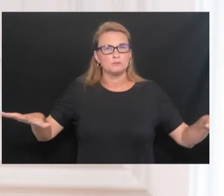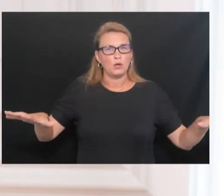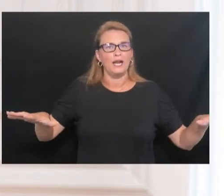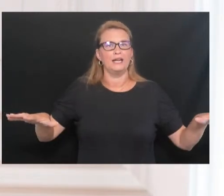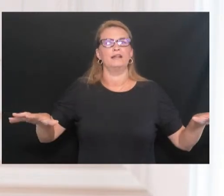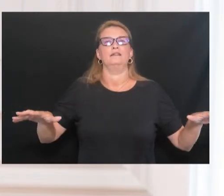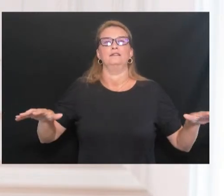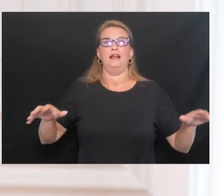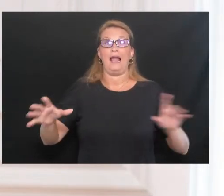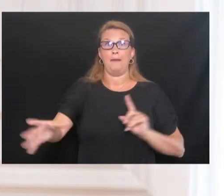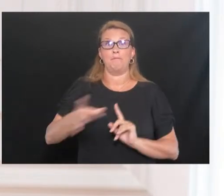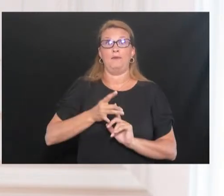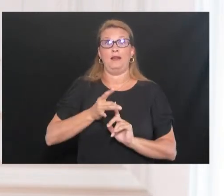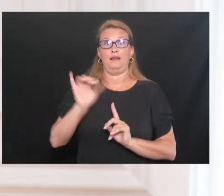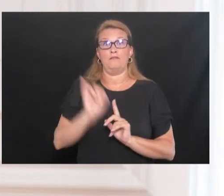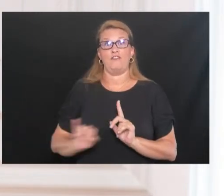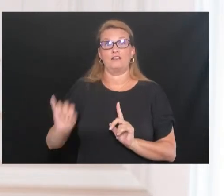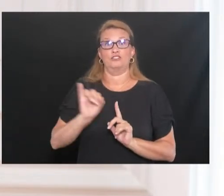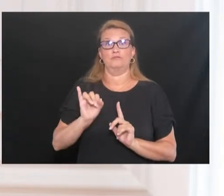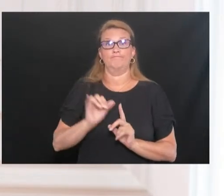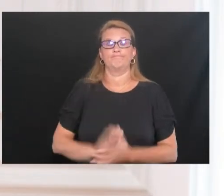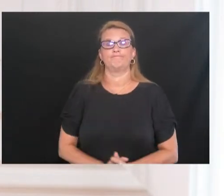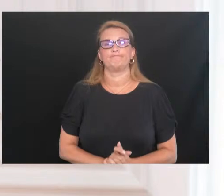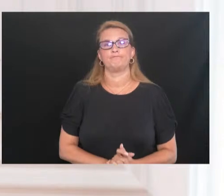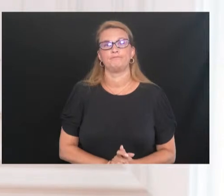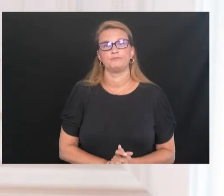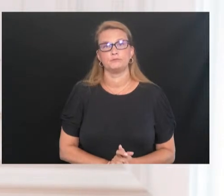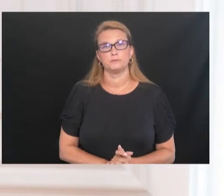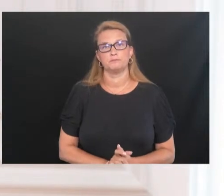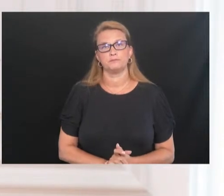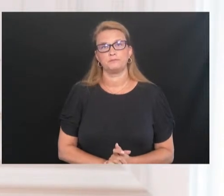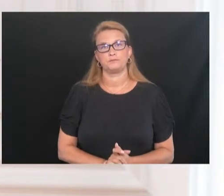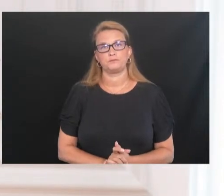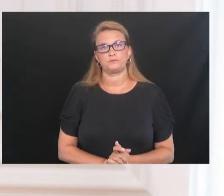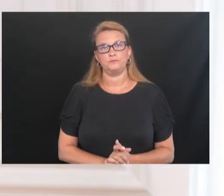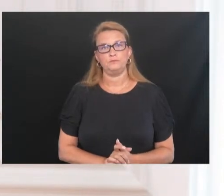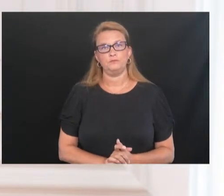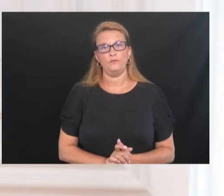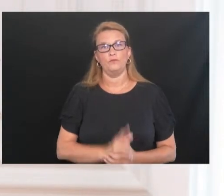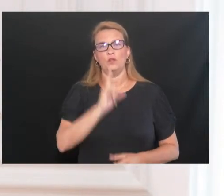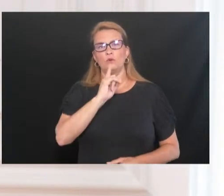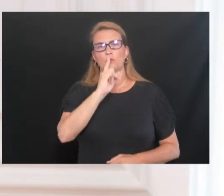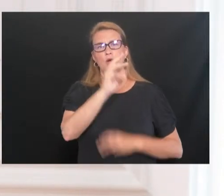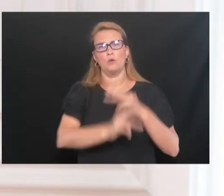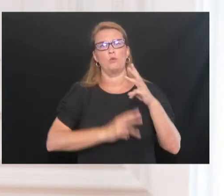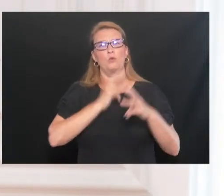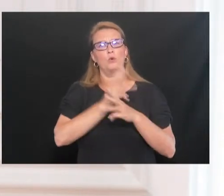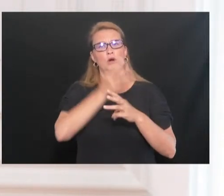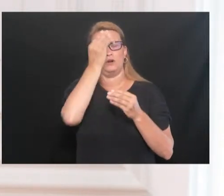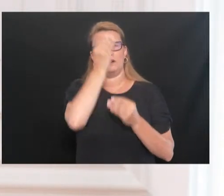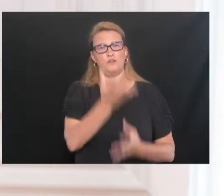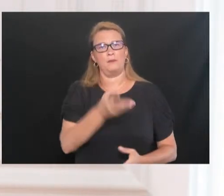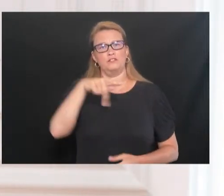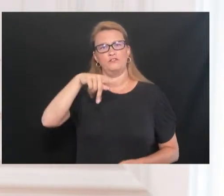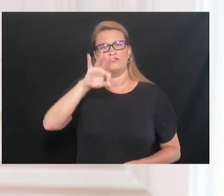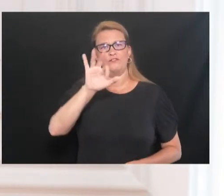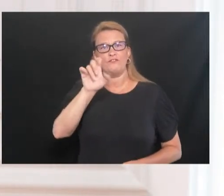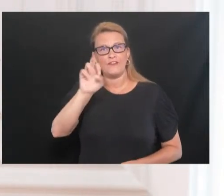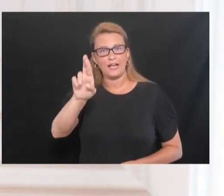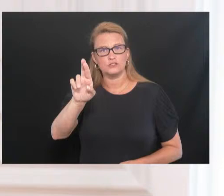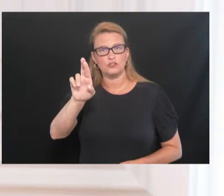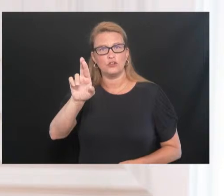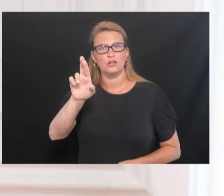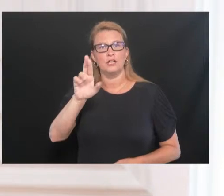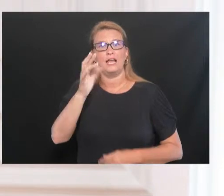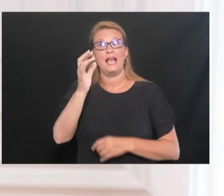infected with this Delta variant. As we look at real-world data from Pfizer and also from the country